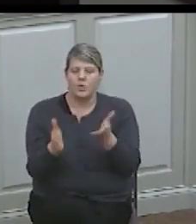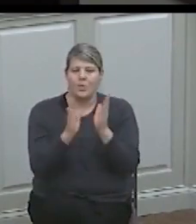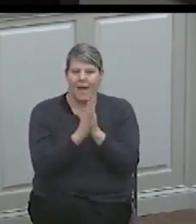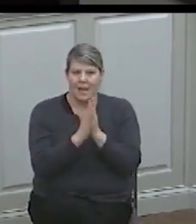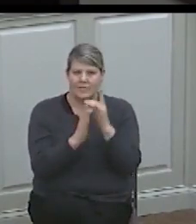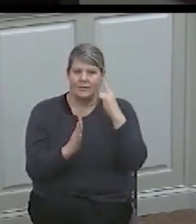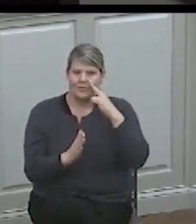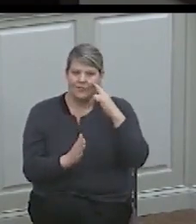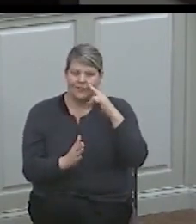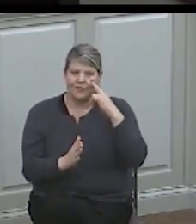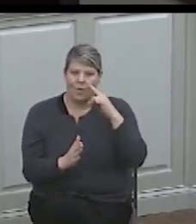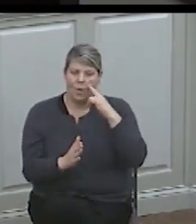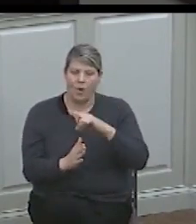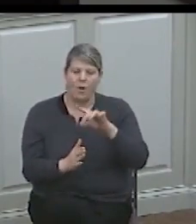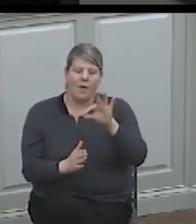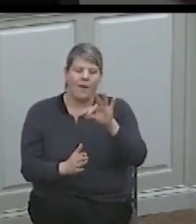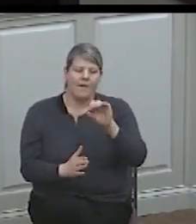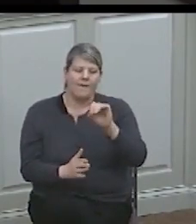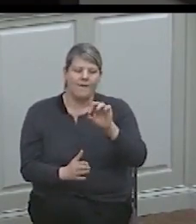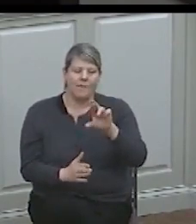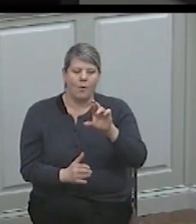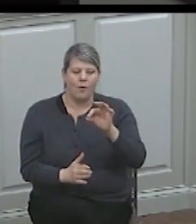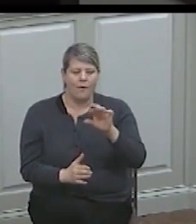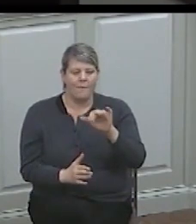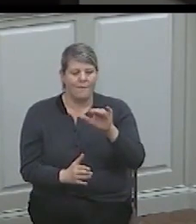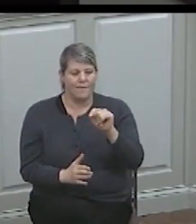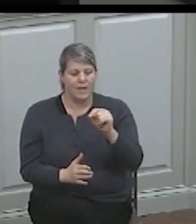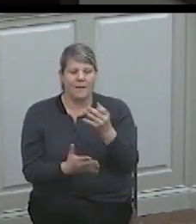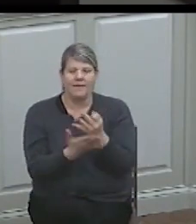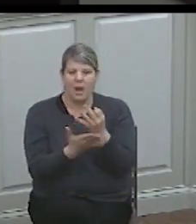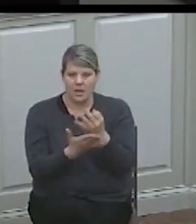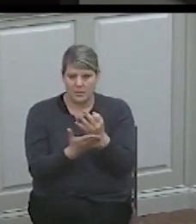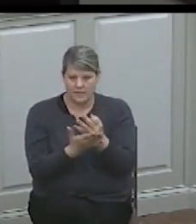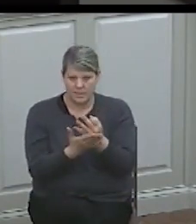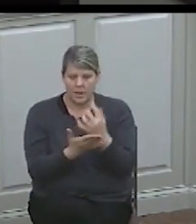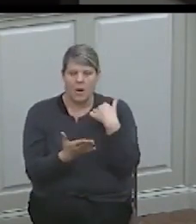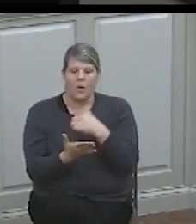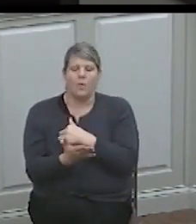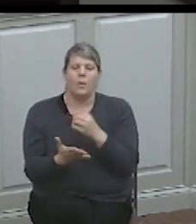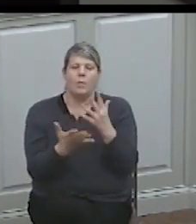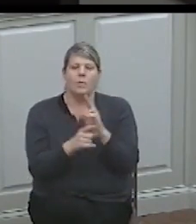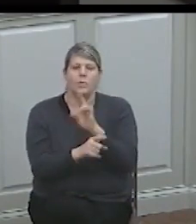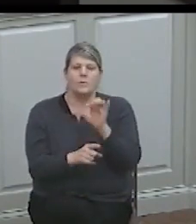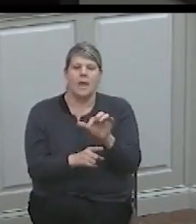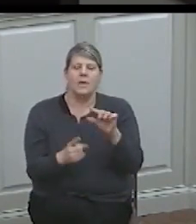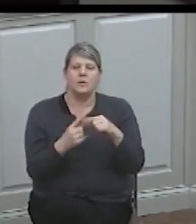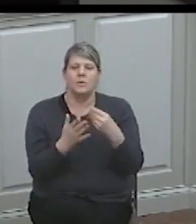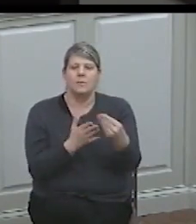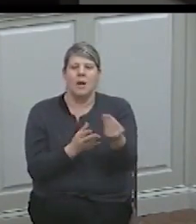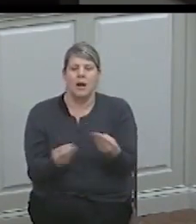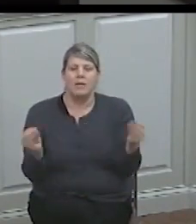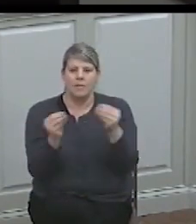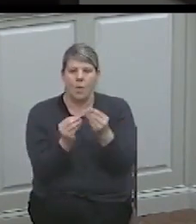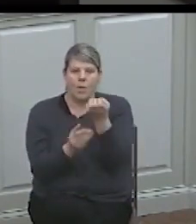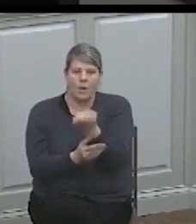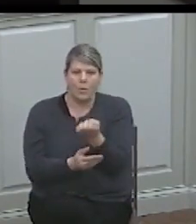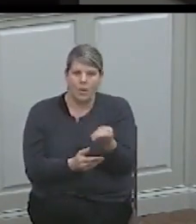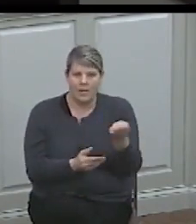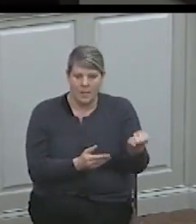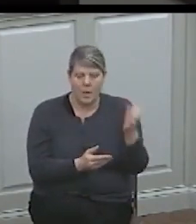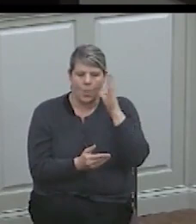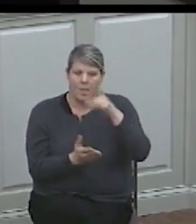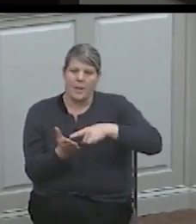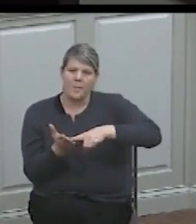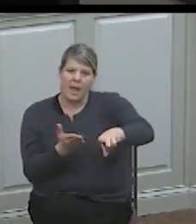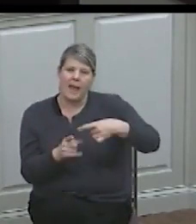We want to increase it by $10,000 in order to purchase more equipment in that fund. That will be paid for out of